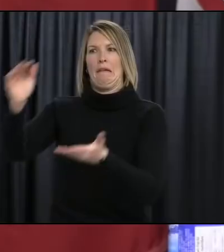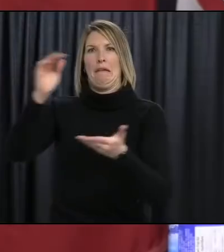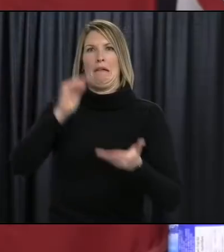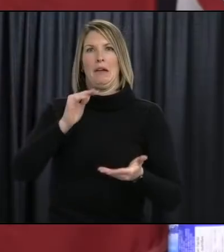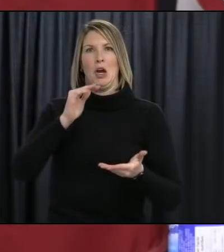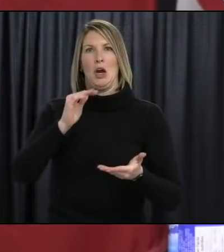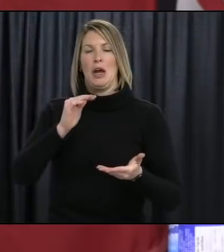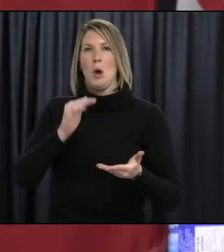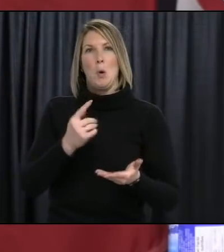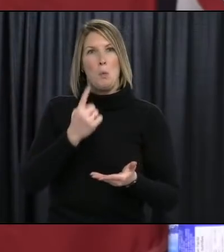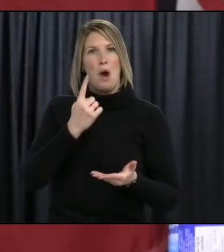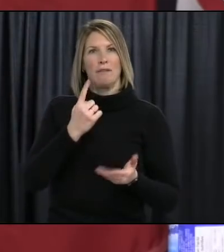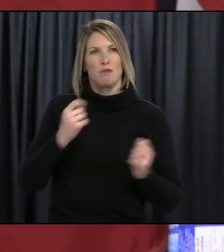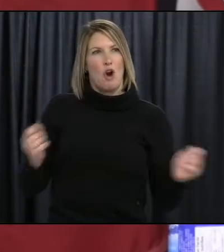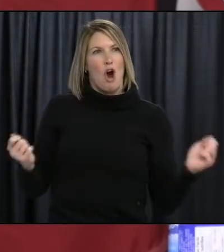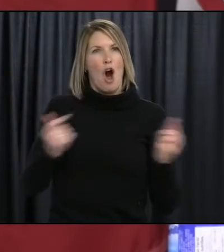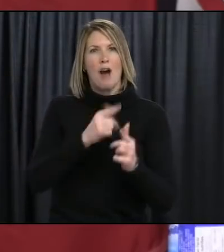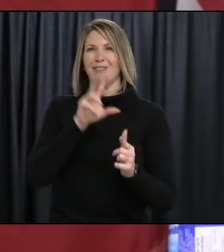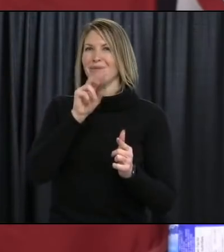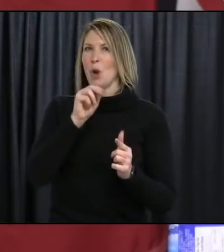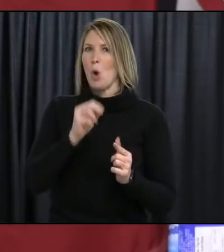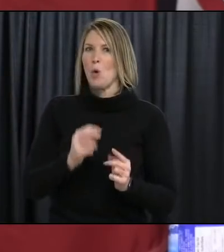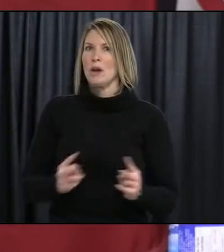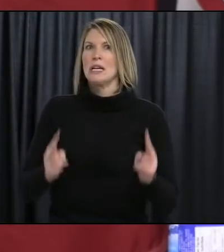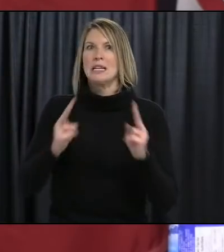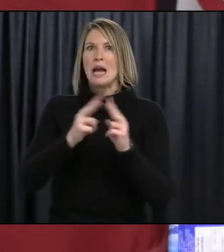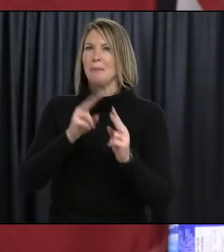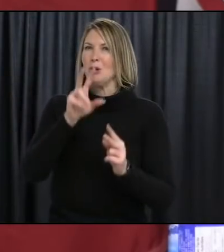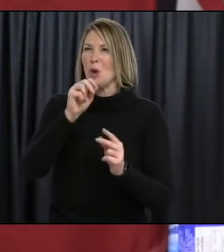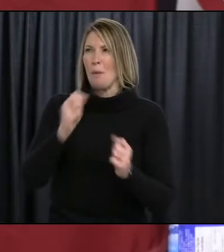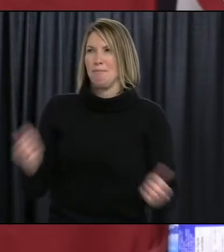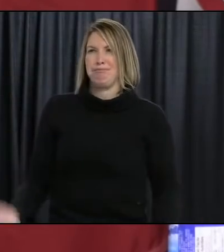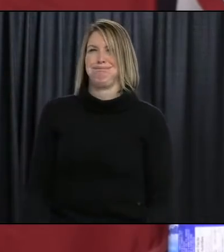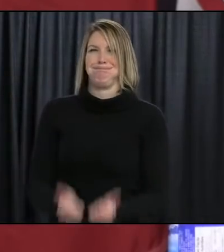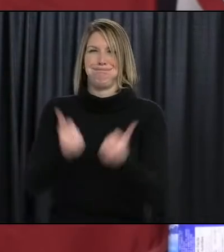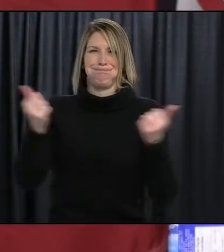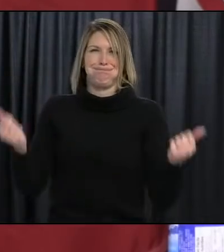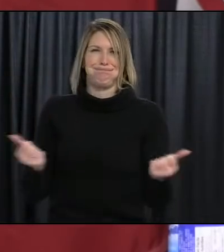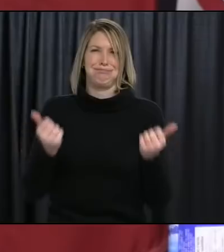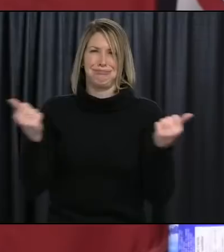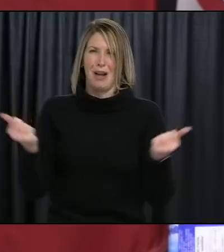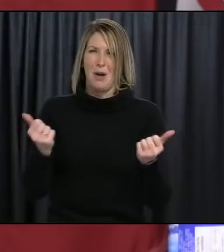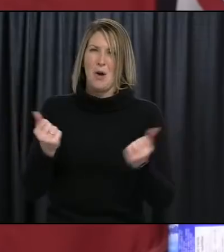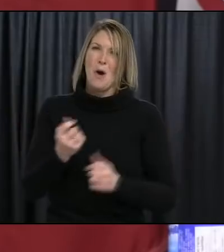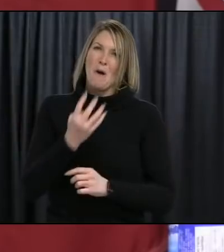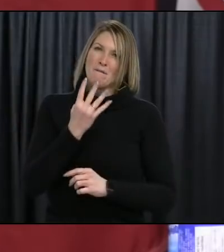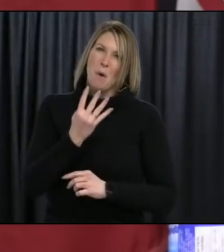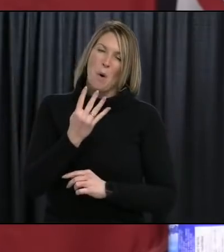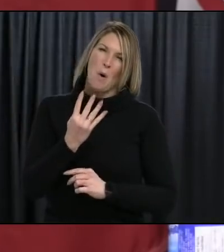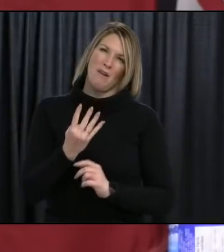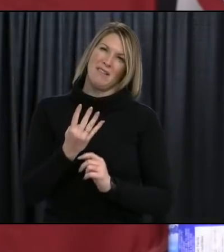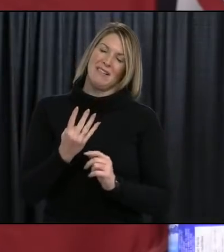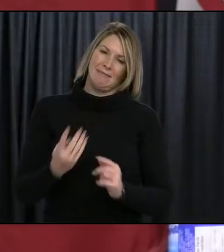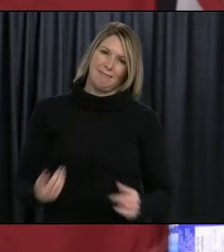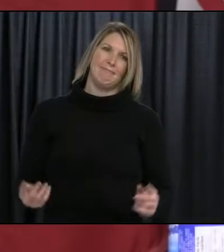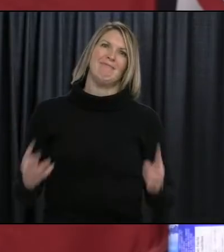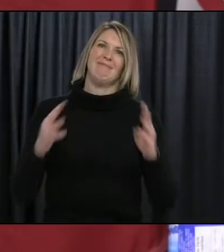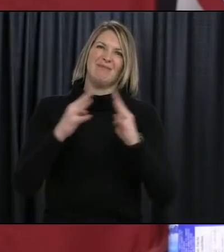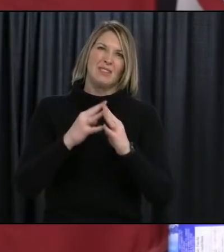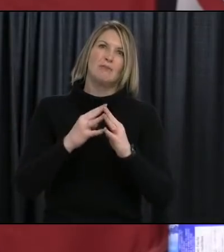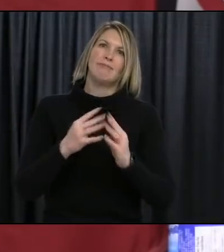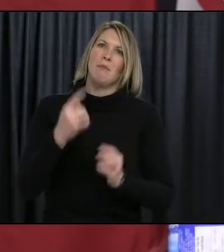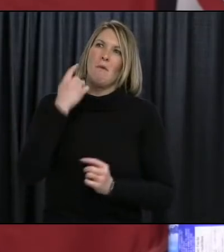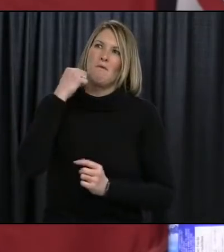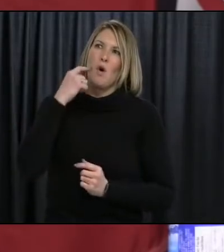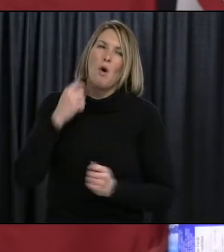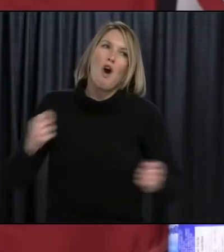Canadian. And so at some point, we're going to have, hopefully, a significant supply of vaccine.